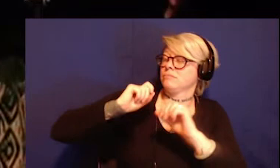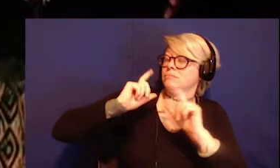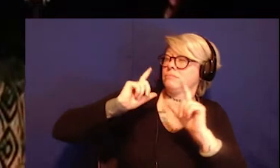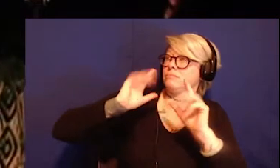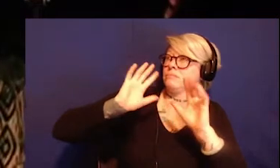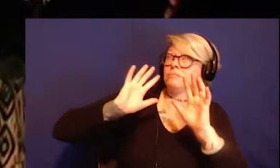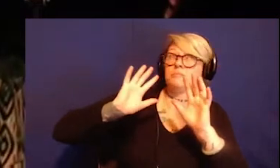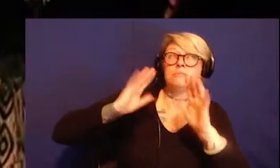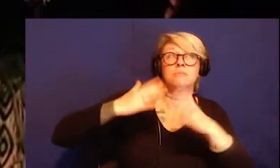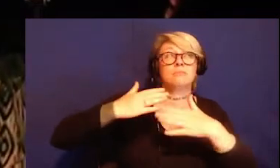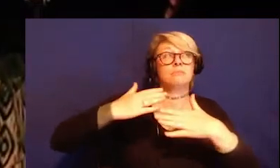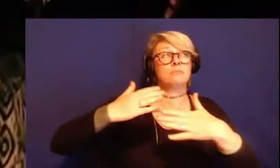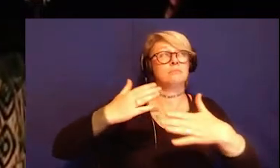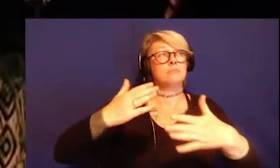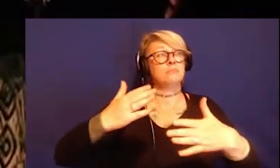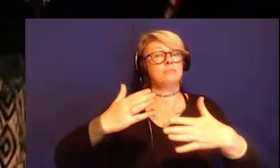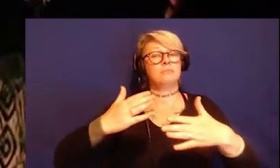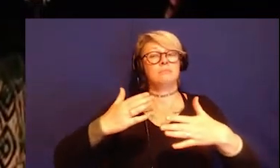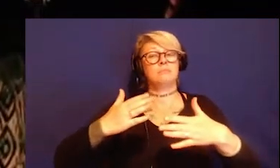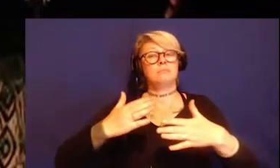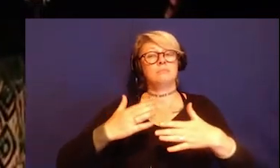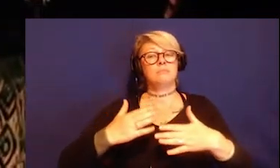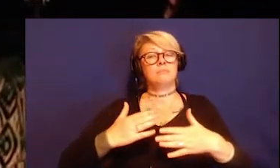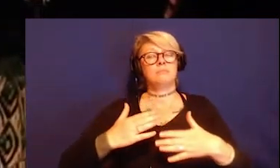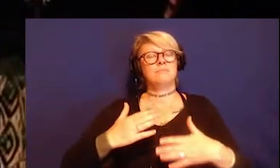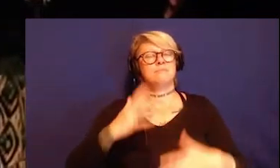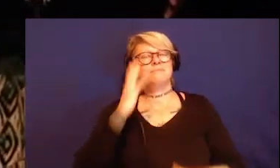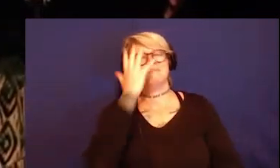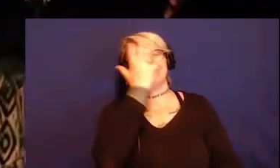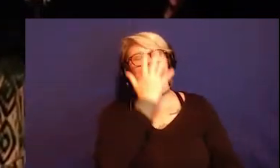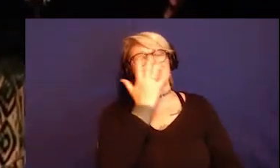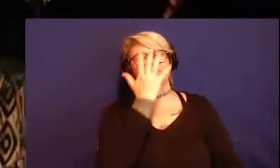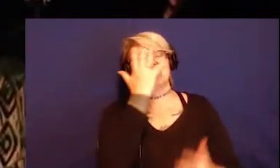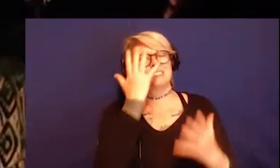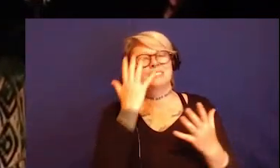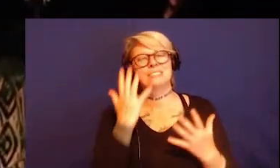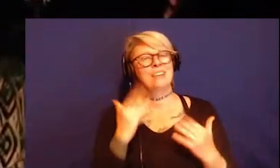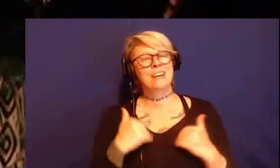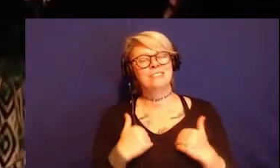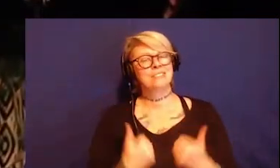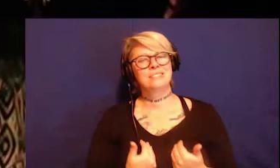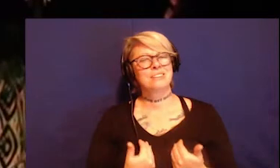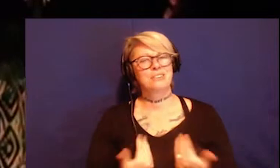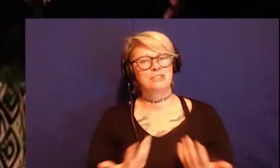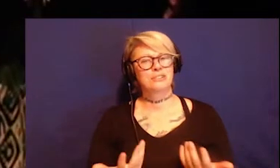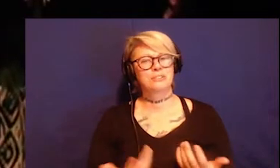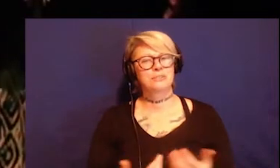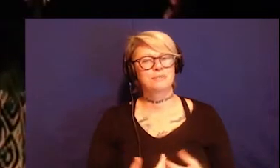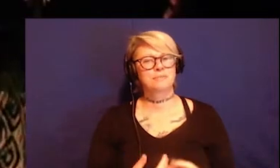and sighs. She looks sad and extremely tired.